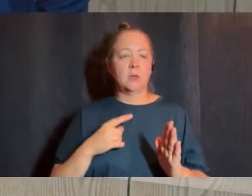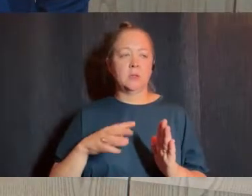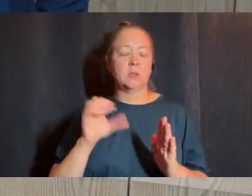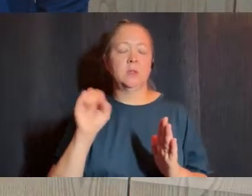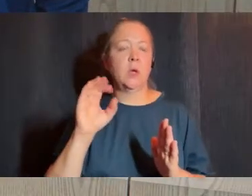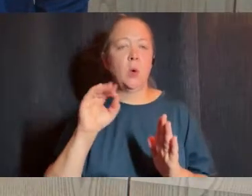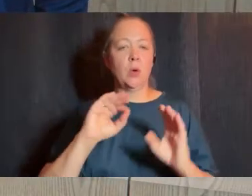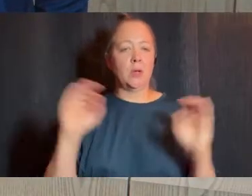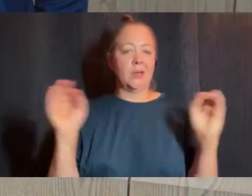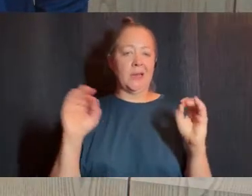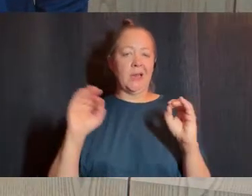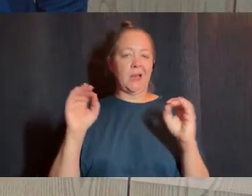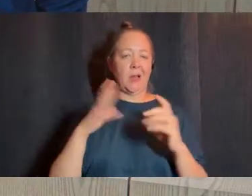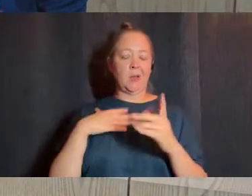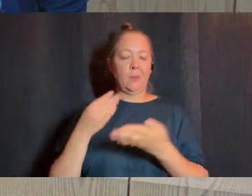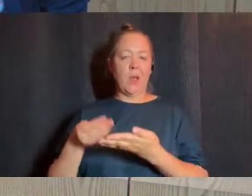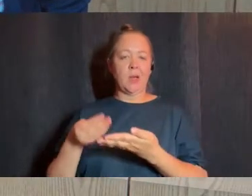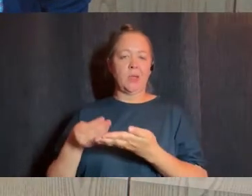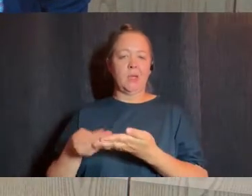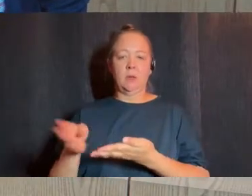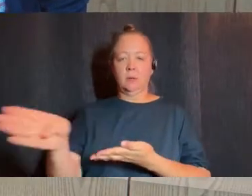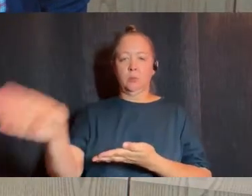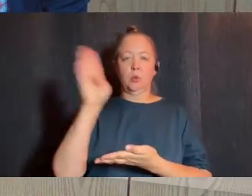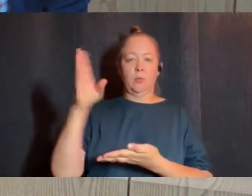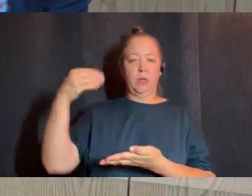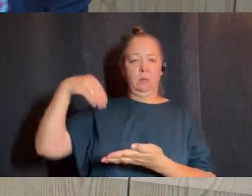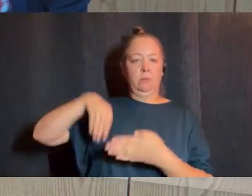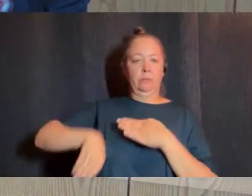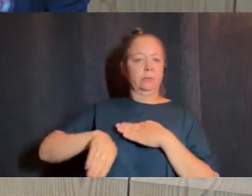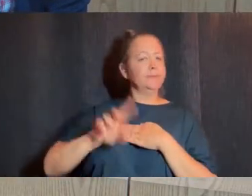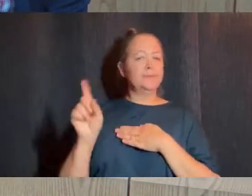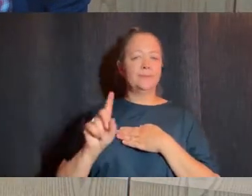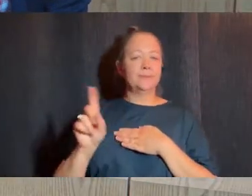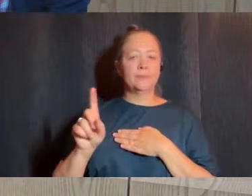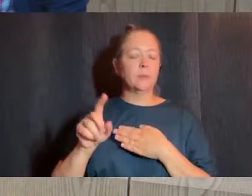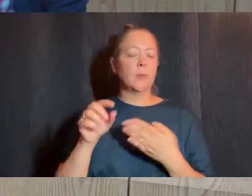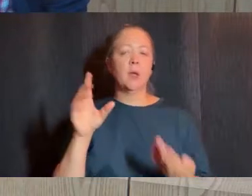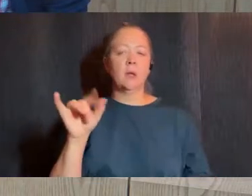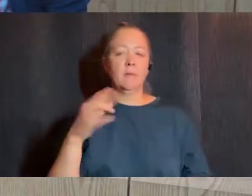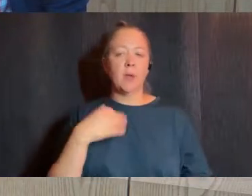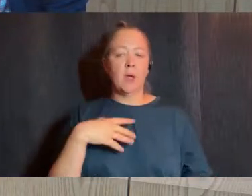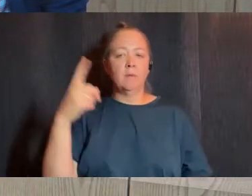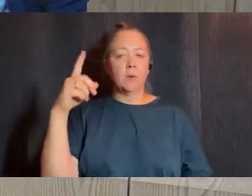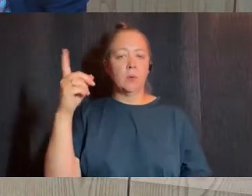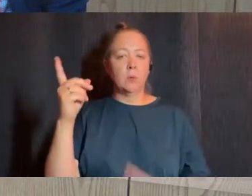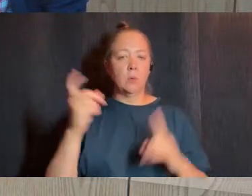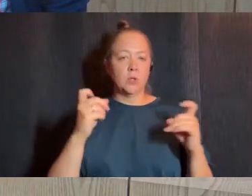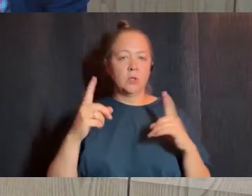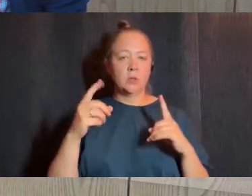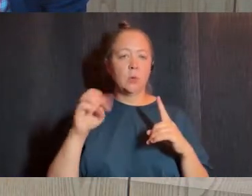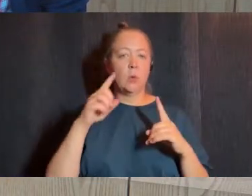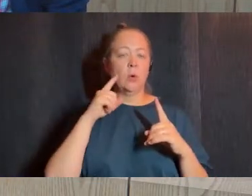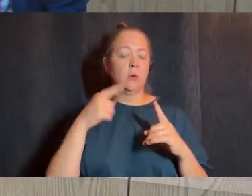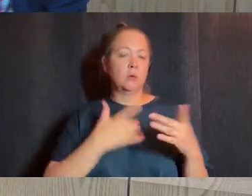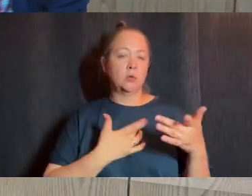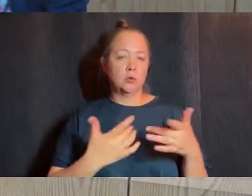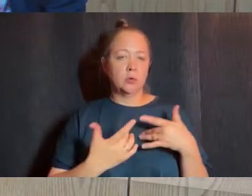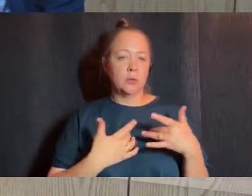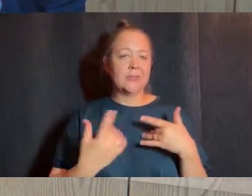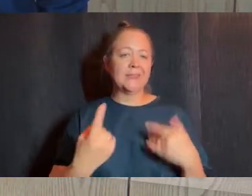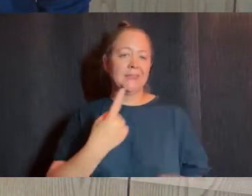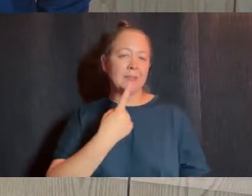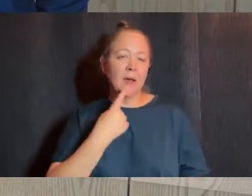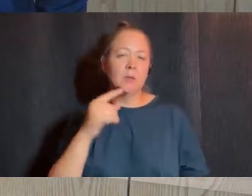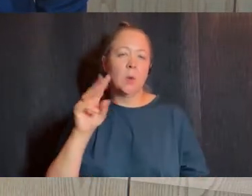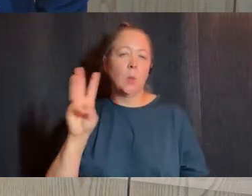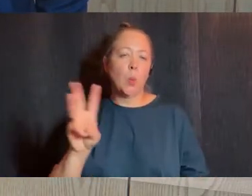elected official from that standpoint. If you have any questions, concerns, it says Ward 1, but it is truly open to everyone